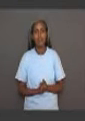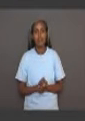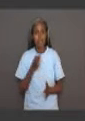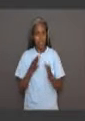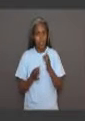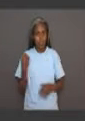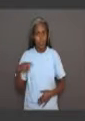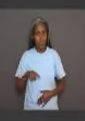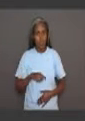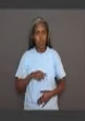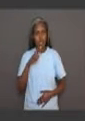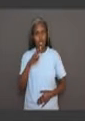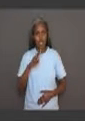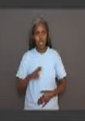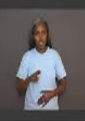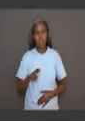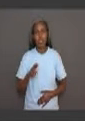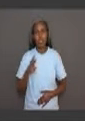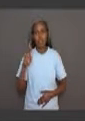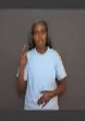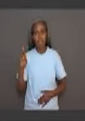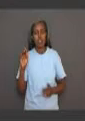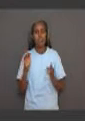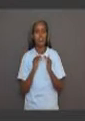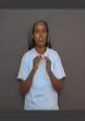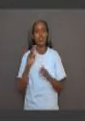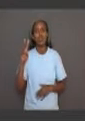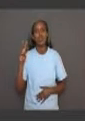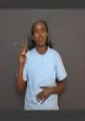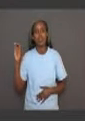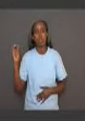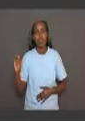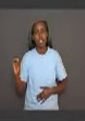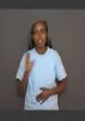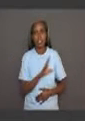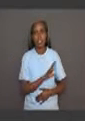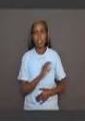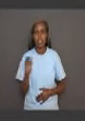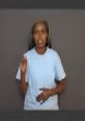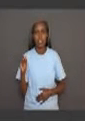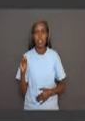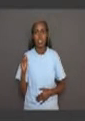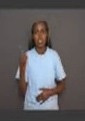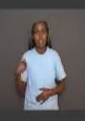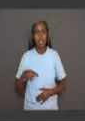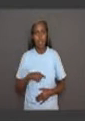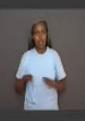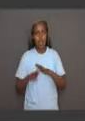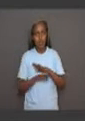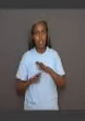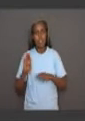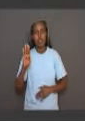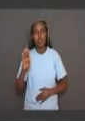If our rate, R, is 20% and our base,